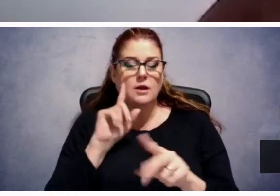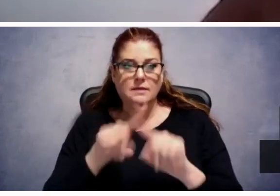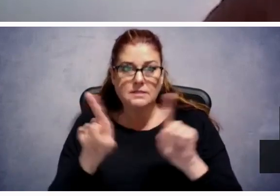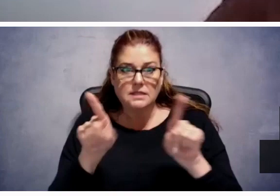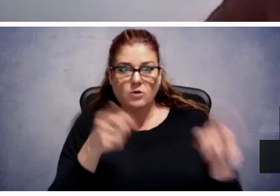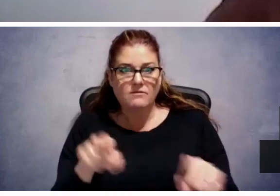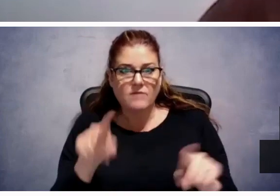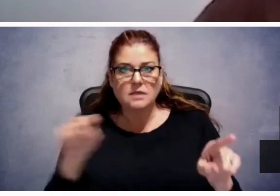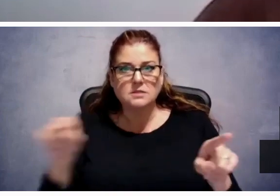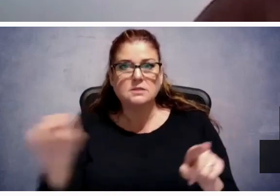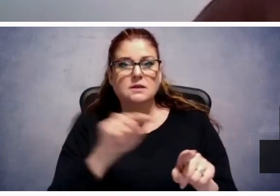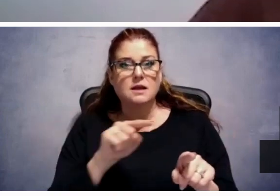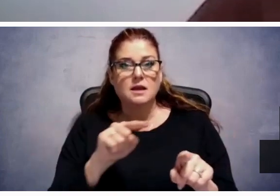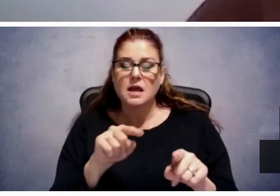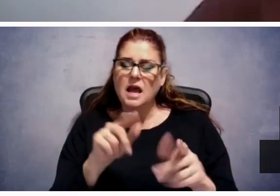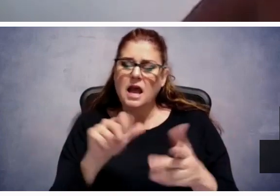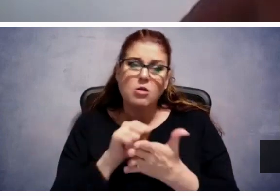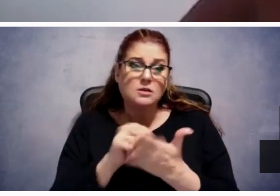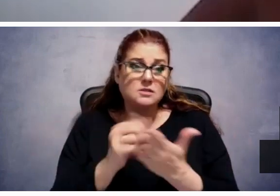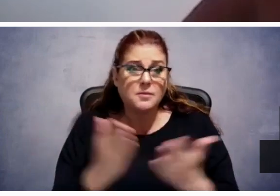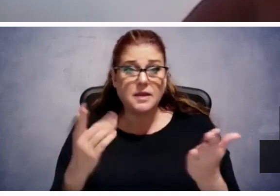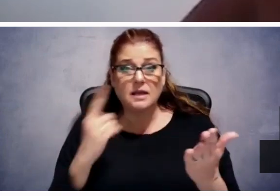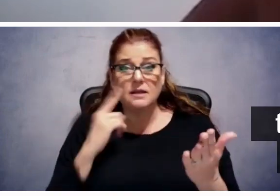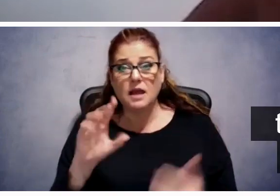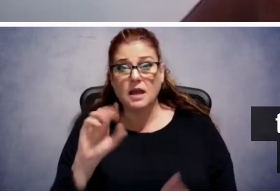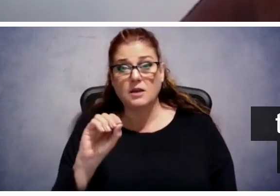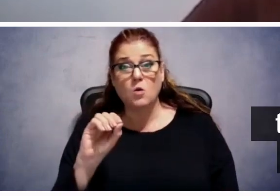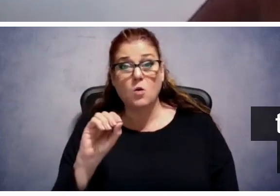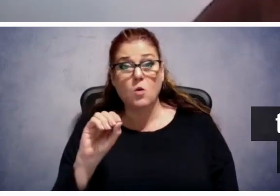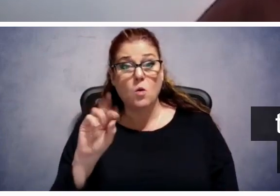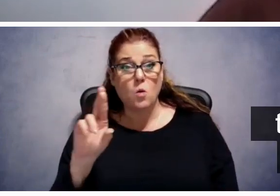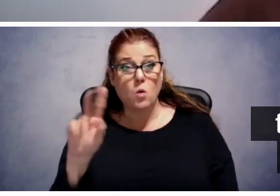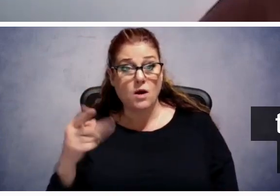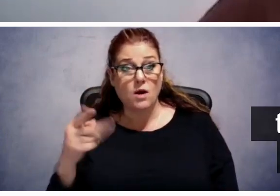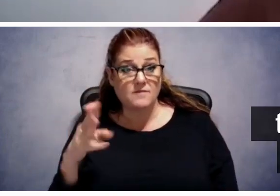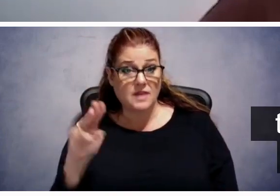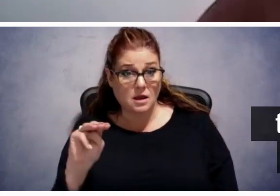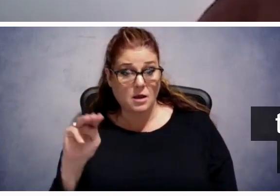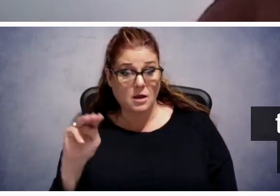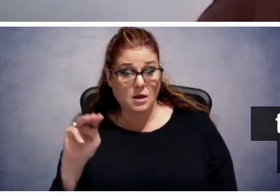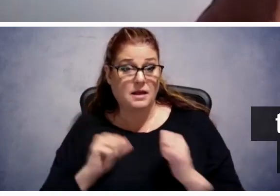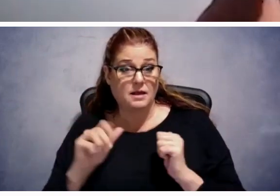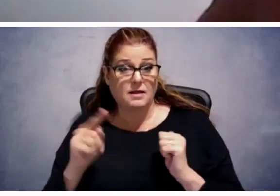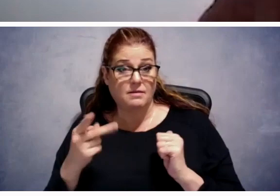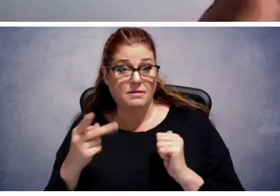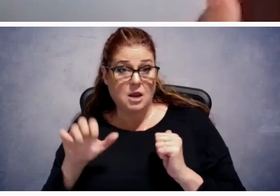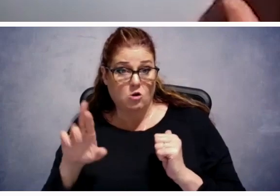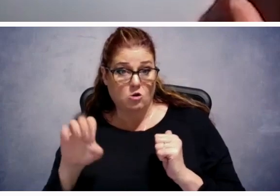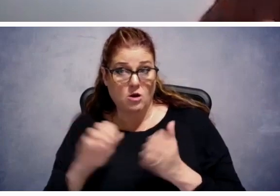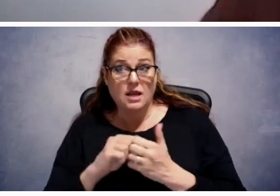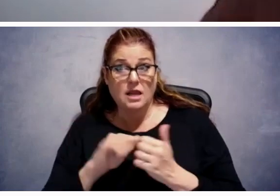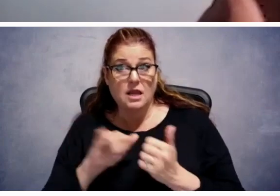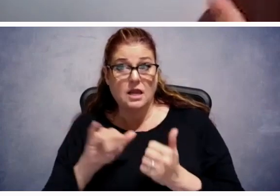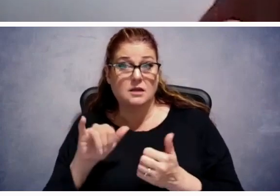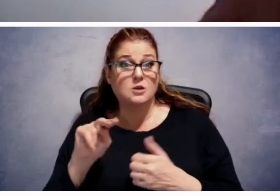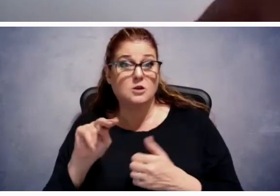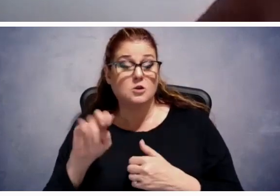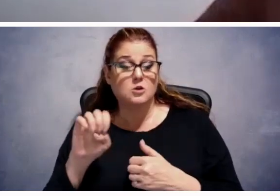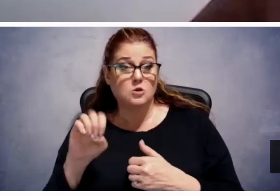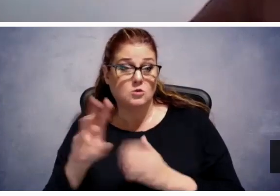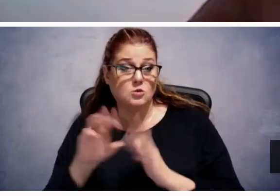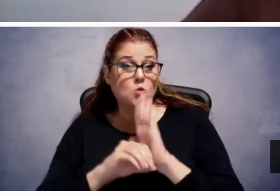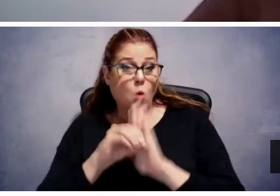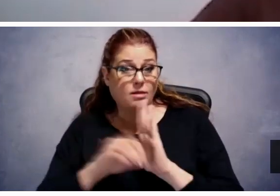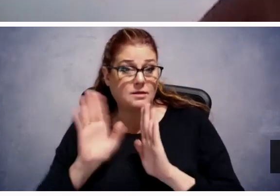events. And I looked up things like the Orpheum Theater that was in New Orleans at the time so that I could get a real picture of what it